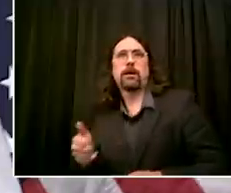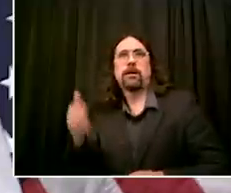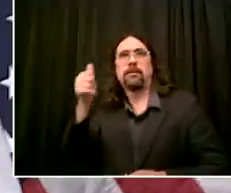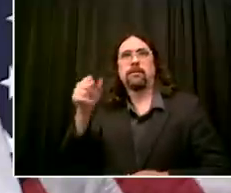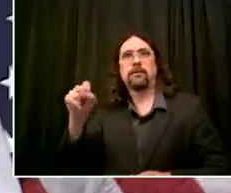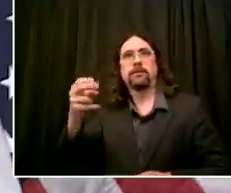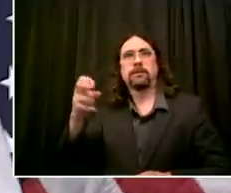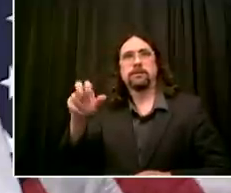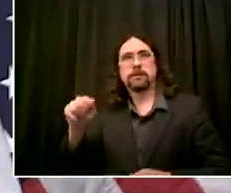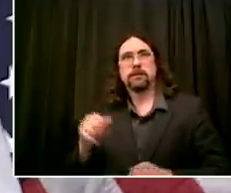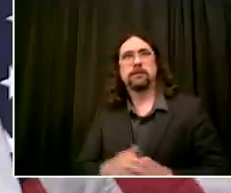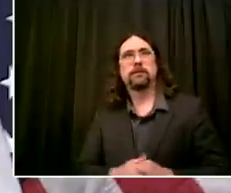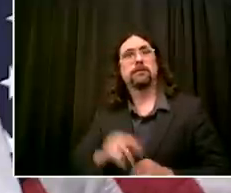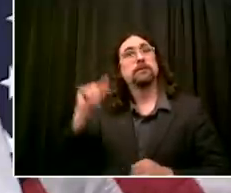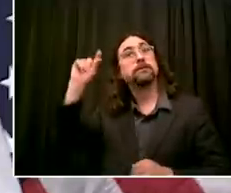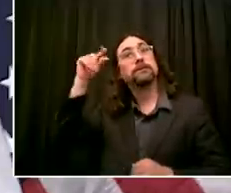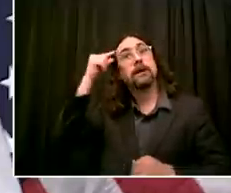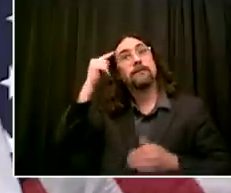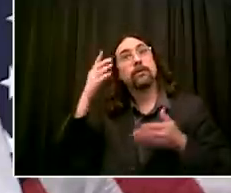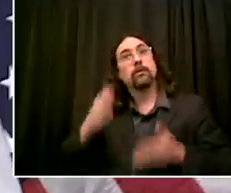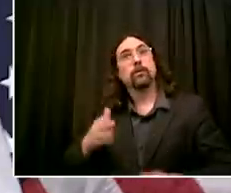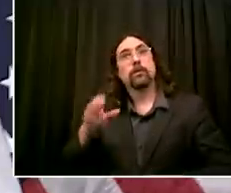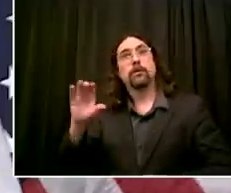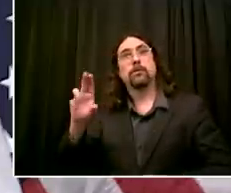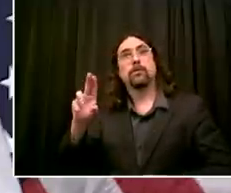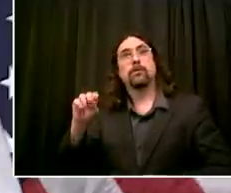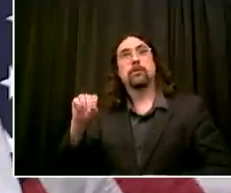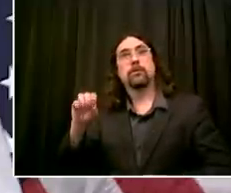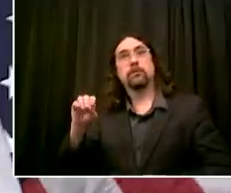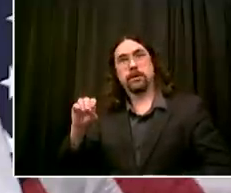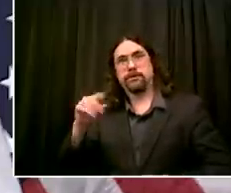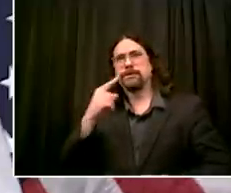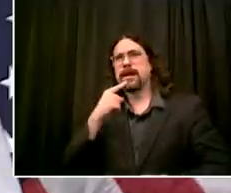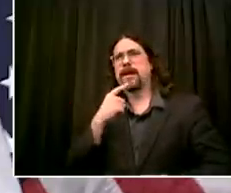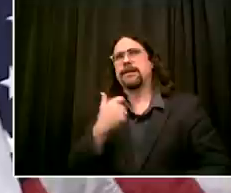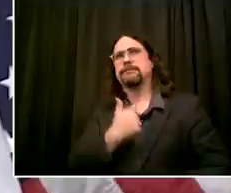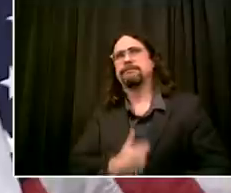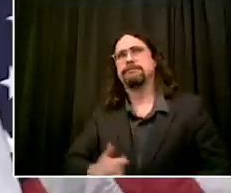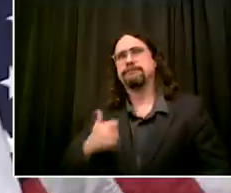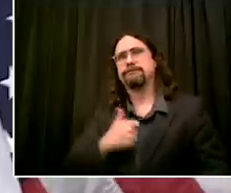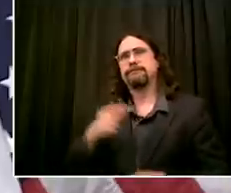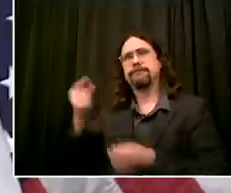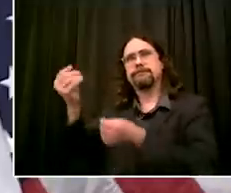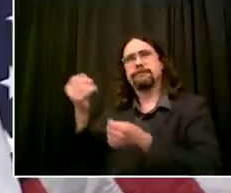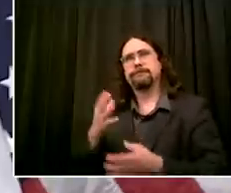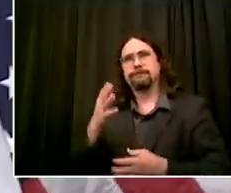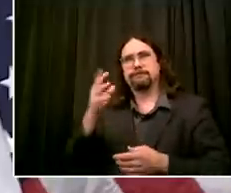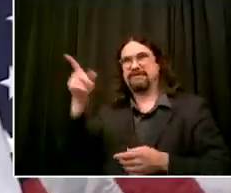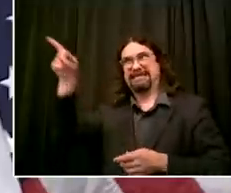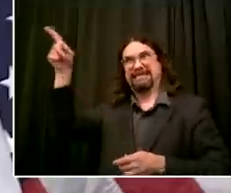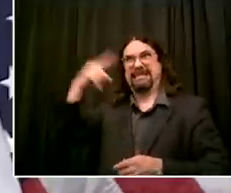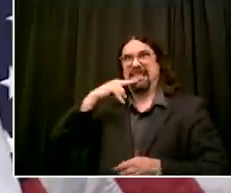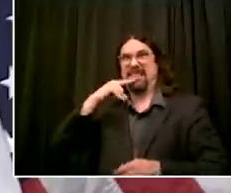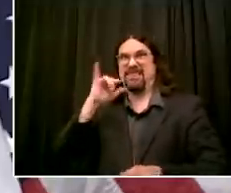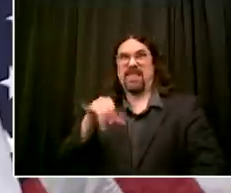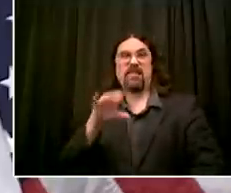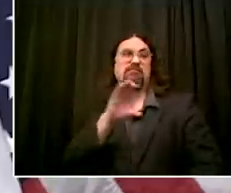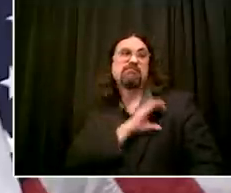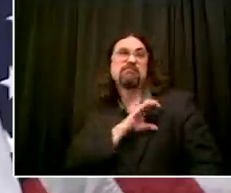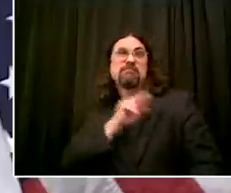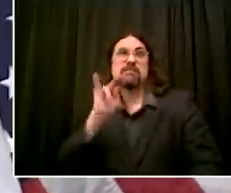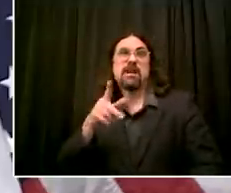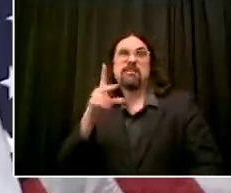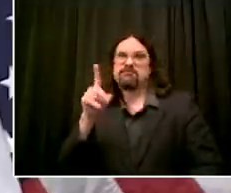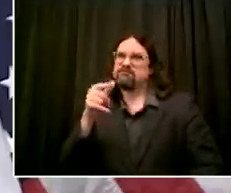the NYPD was not doing its job. Will you please respond to that and say how much you'd like him to apologize